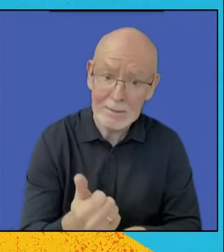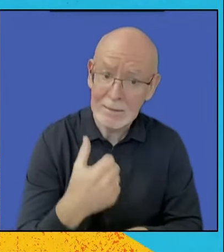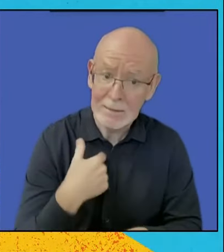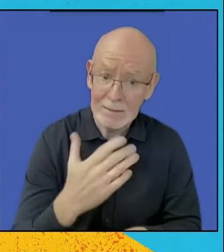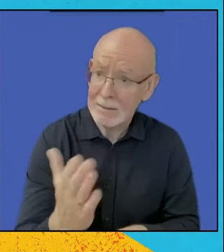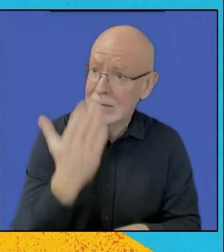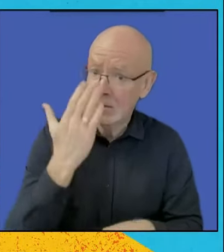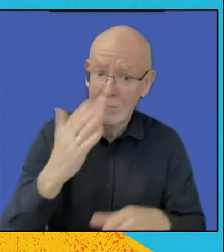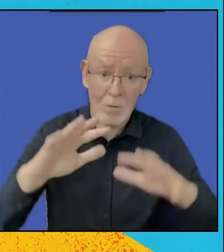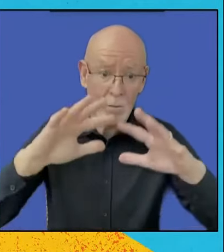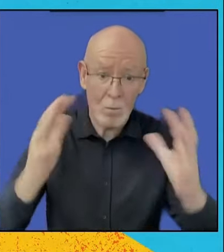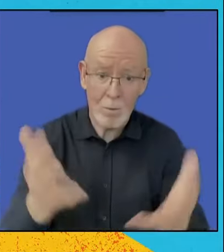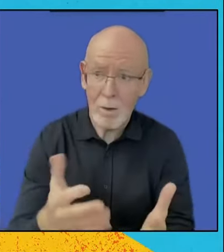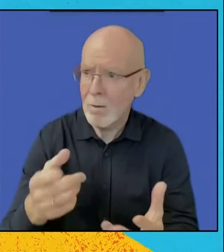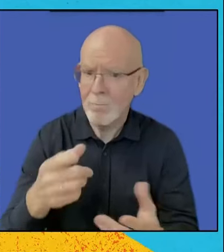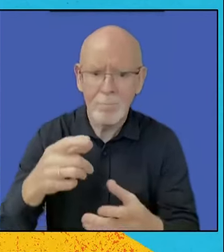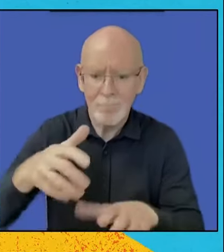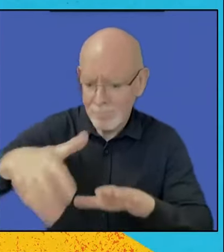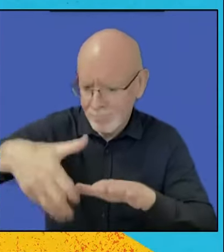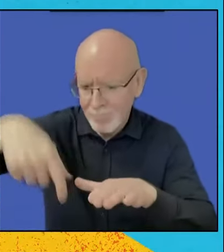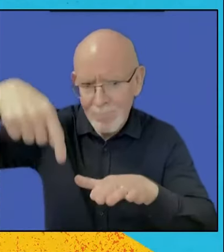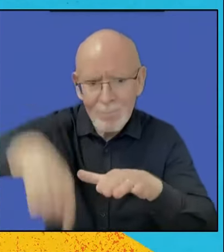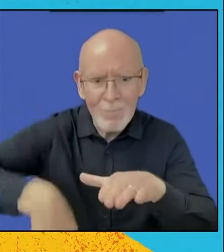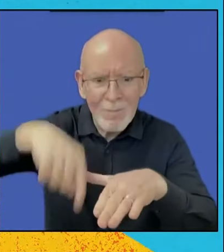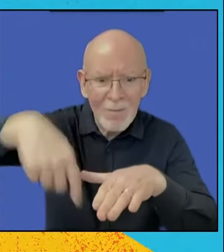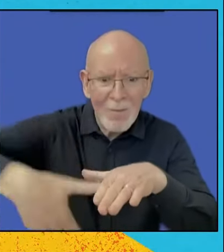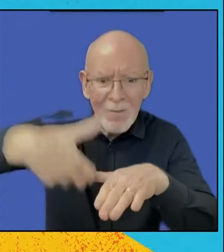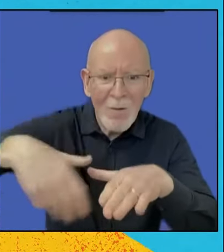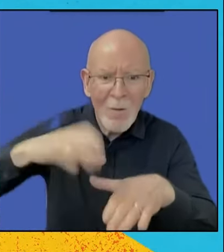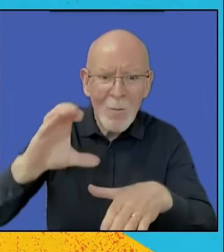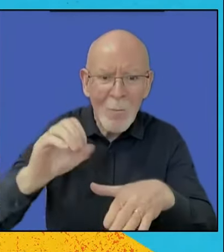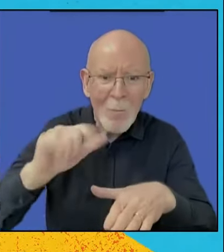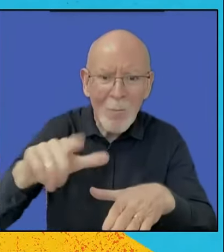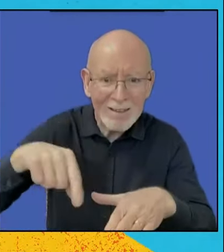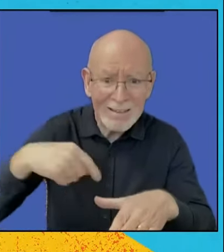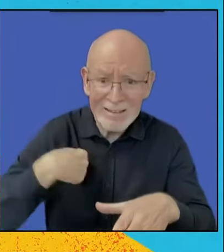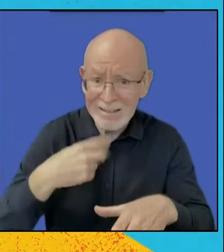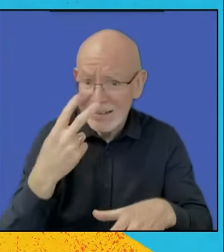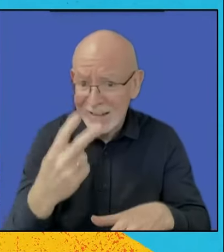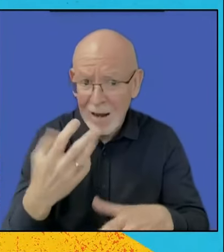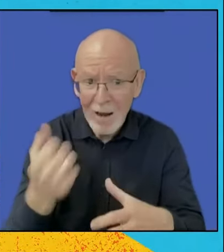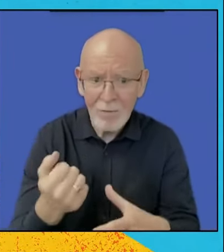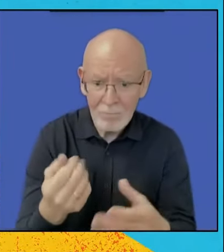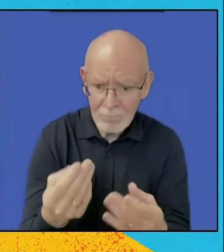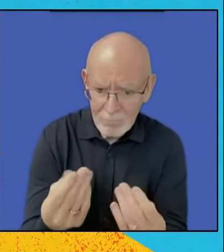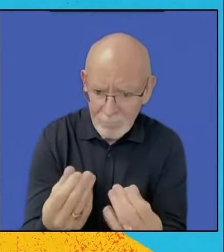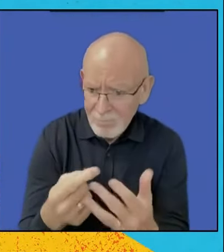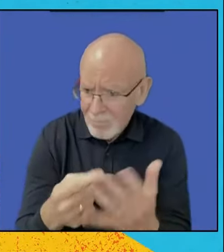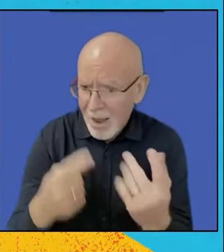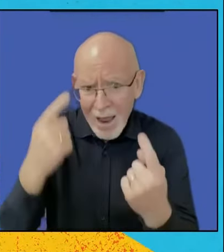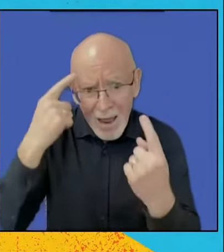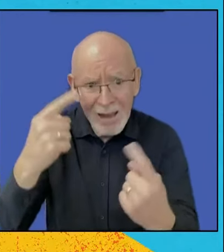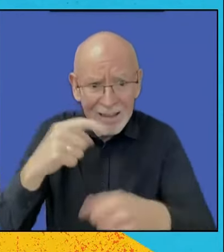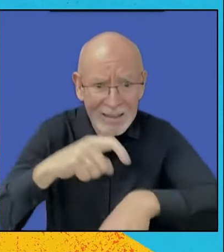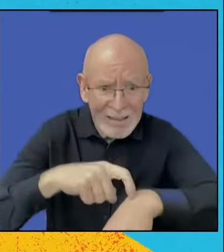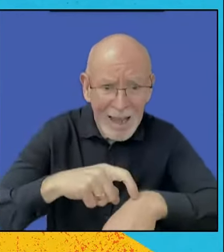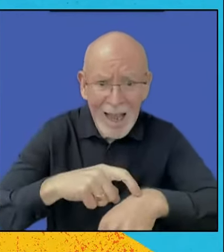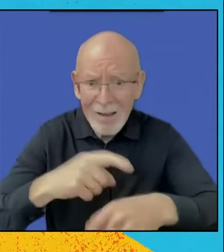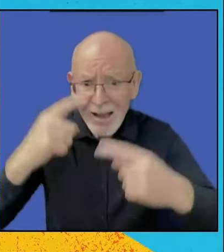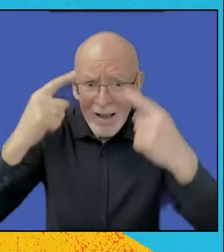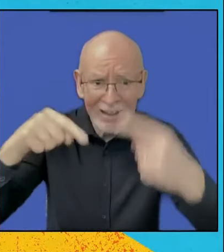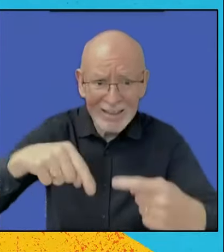the recipe for successful partnerships for the 2030 agenda involves the three B's. That is, let us break down all barriers